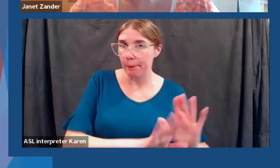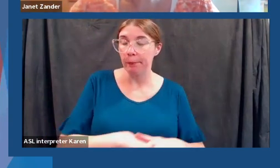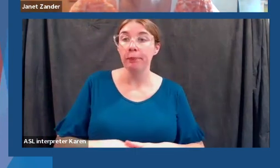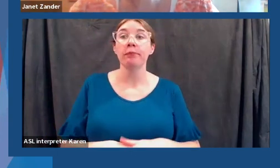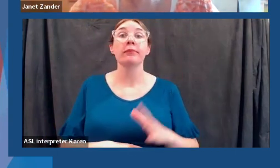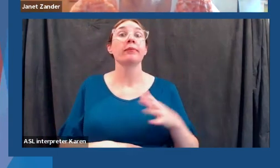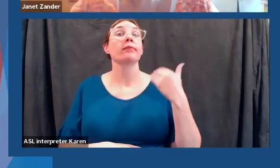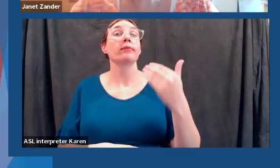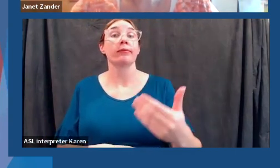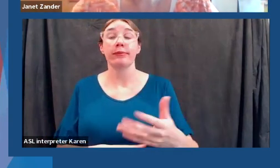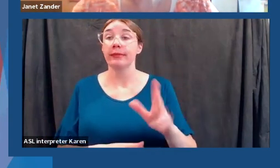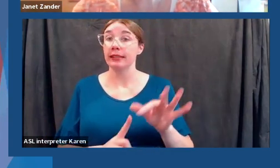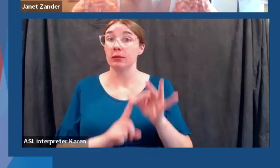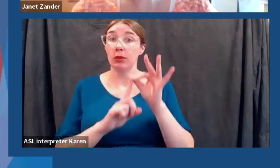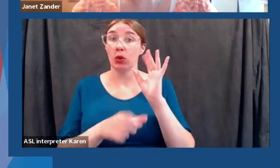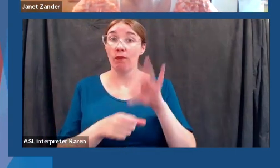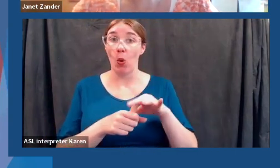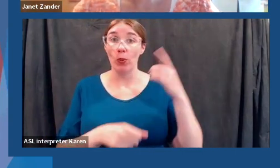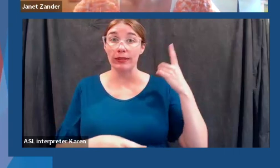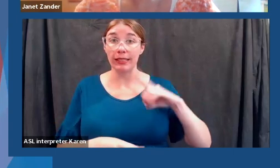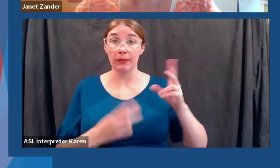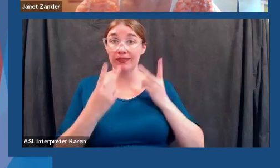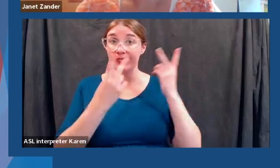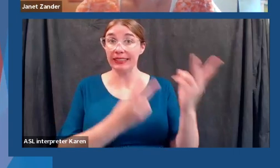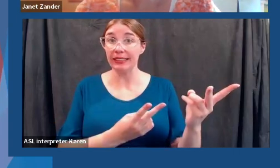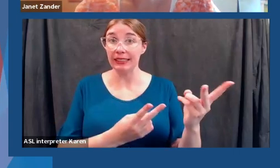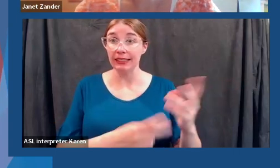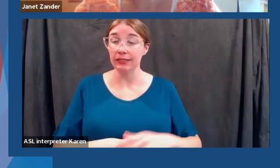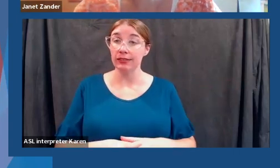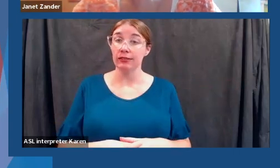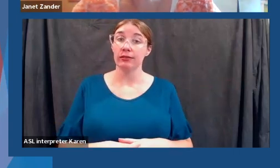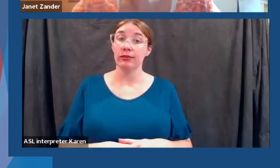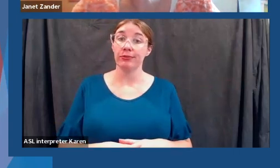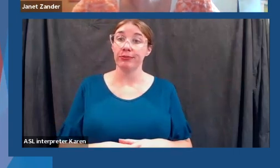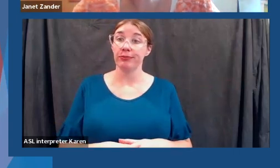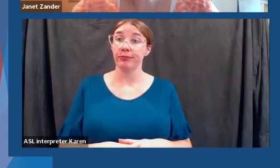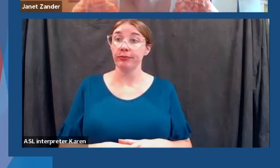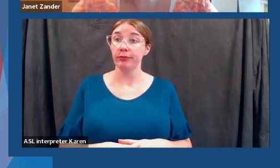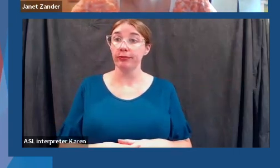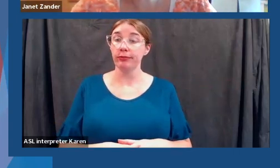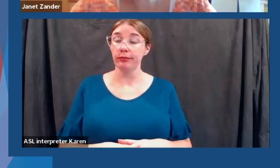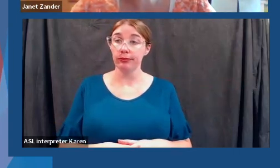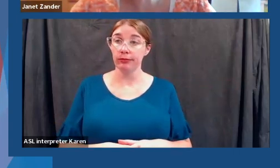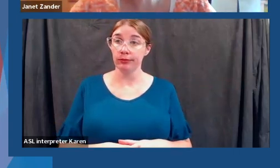So during the special voting deputy visits, there's a